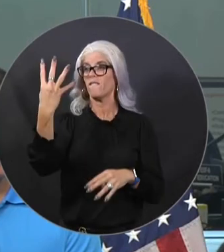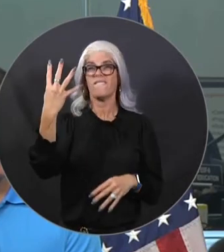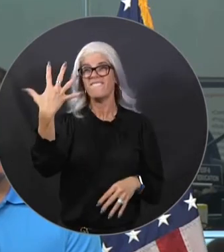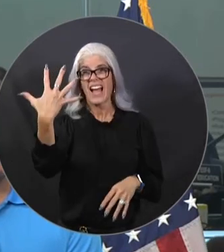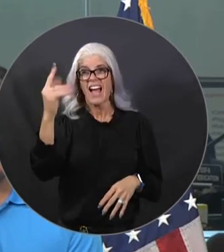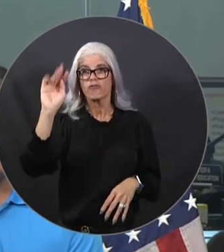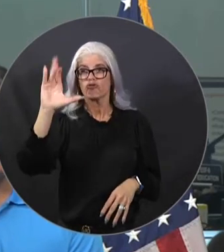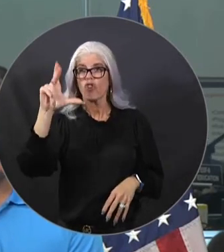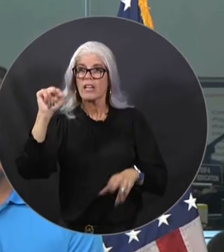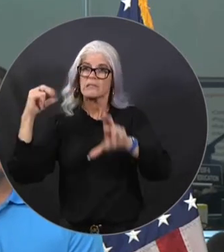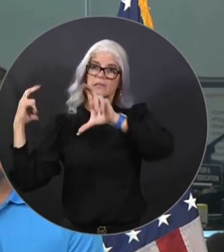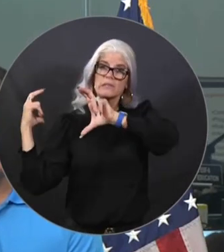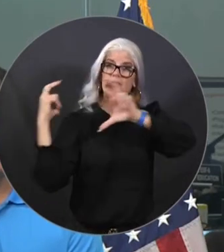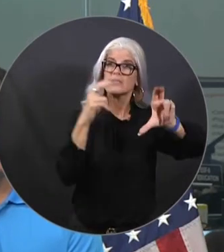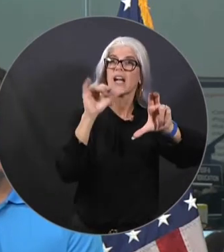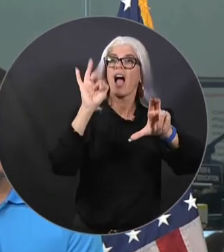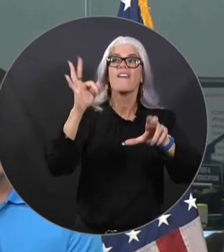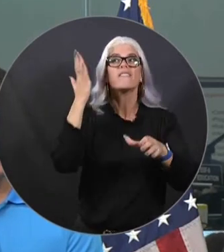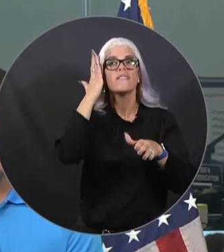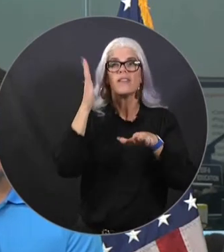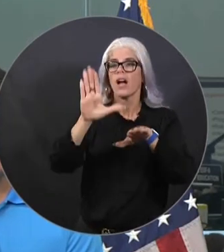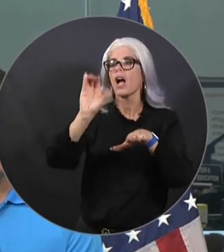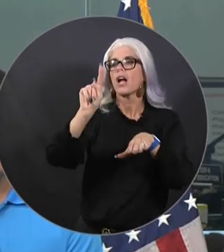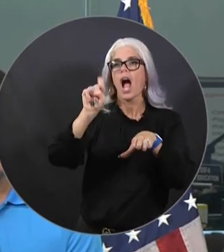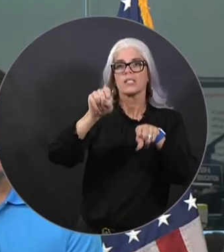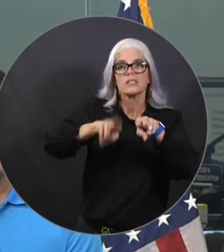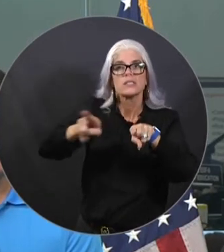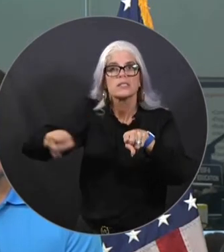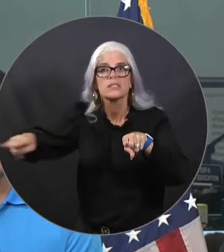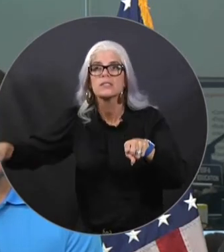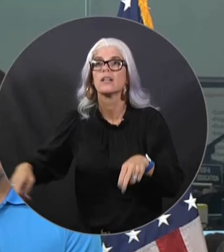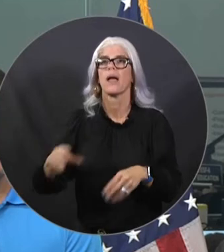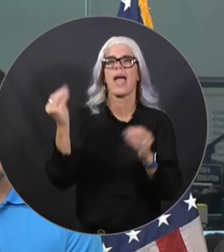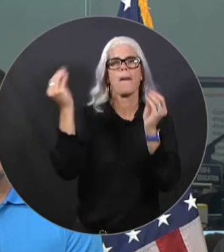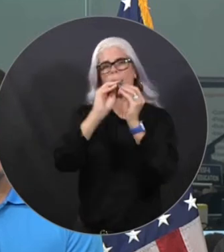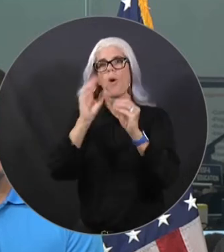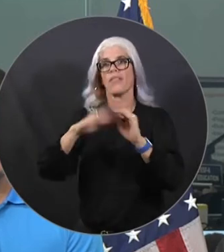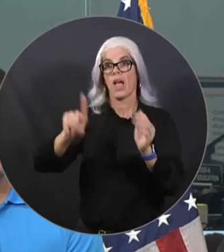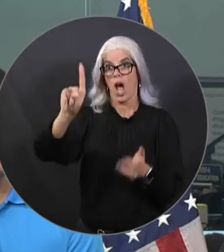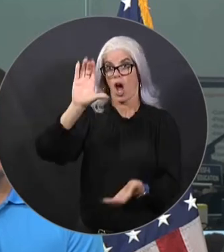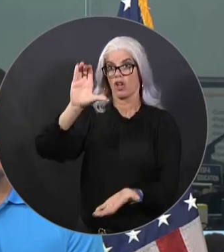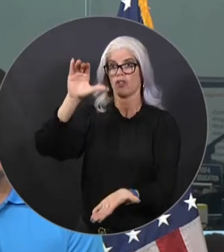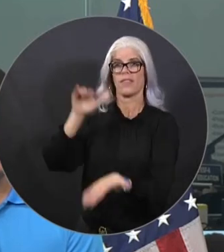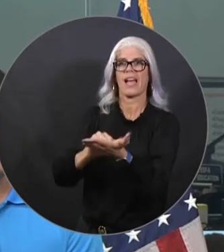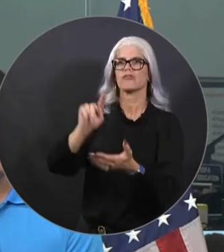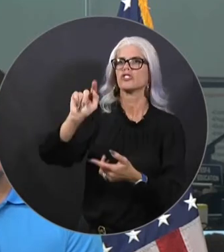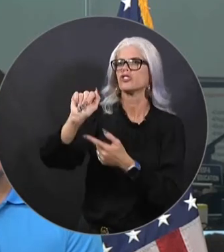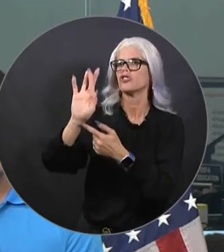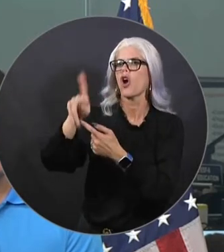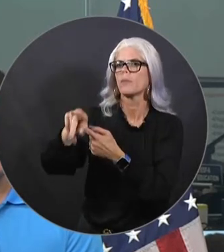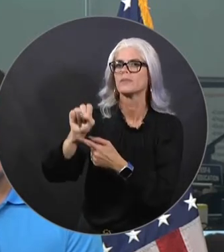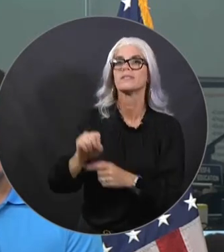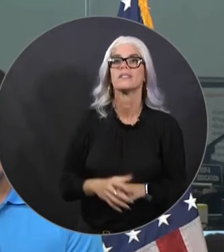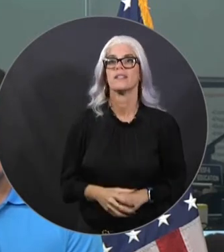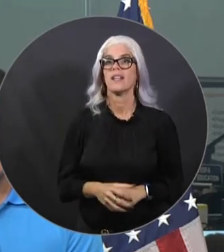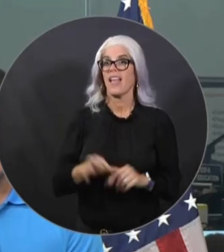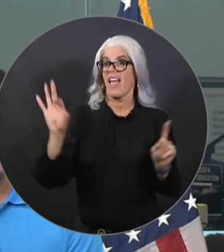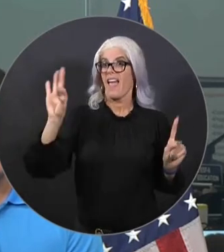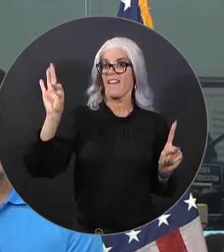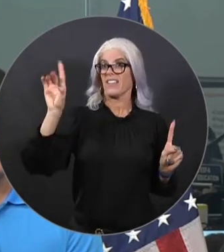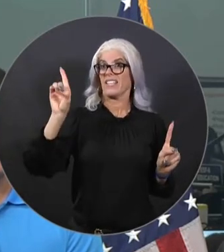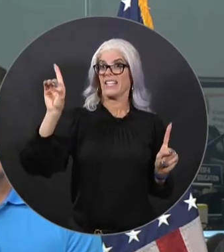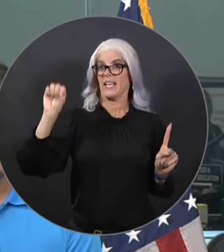nearly 100,000 tarps. FDM recovery staff are now beginning the process of rapid